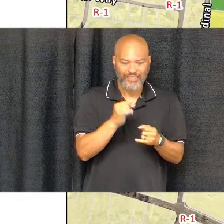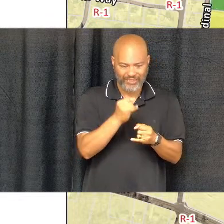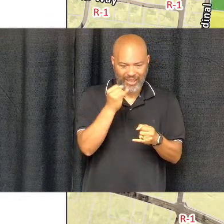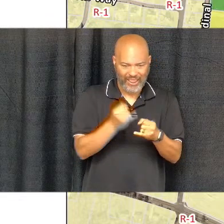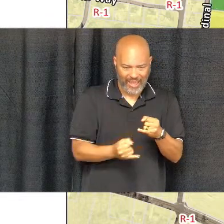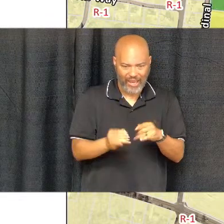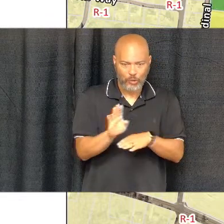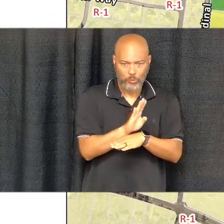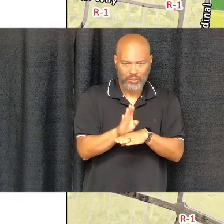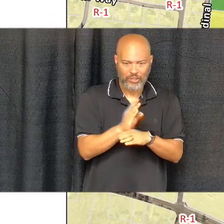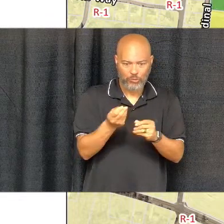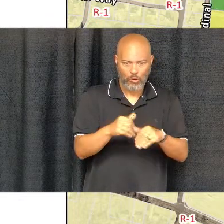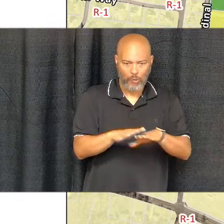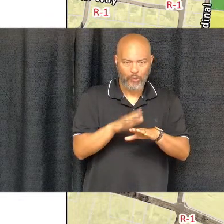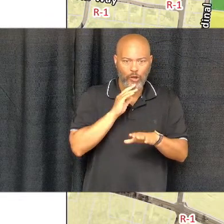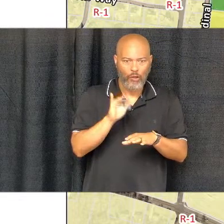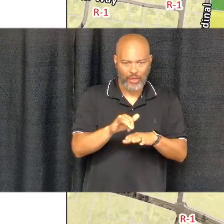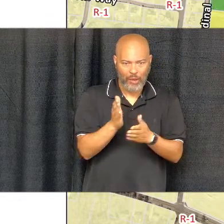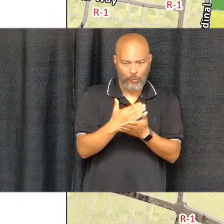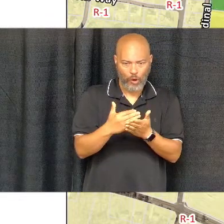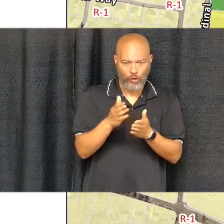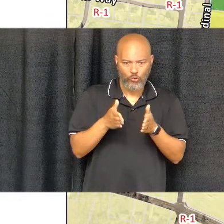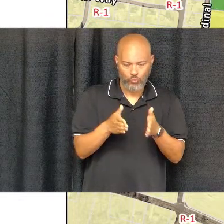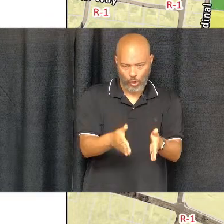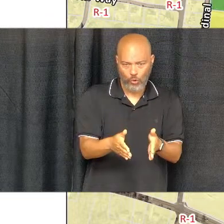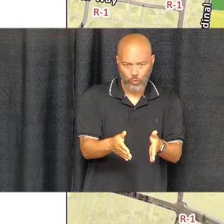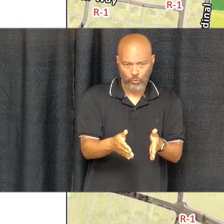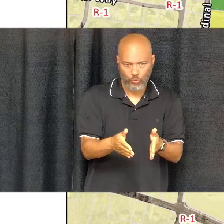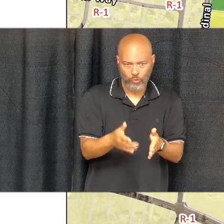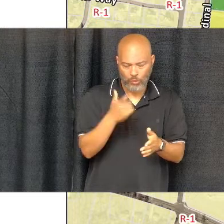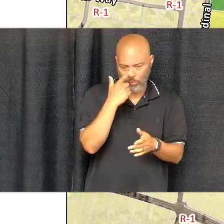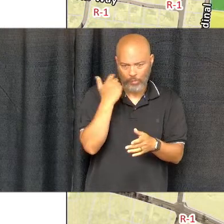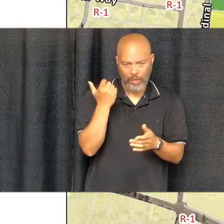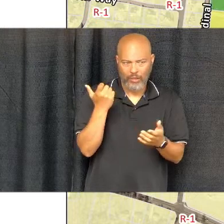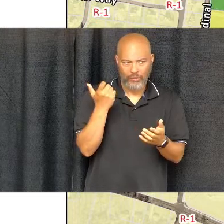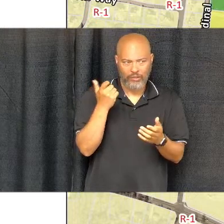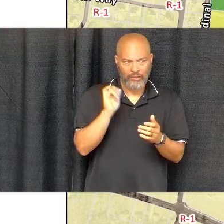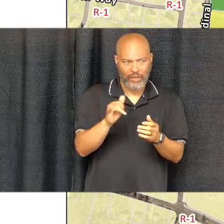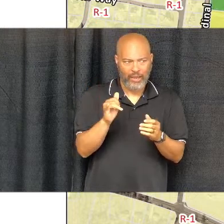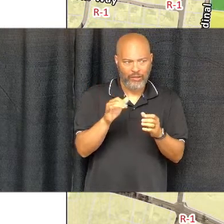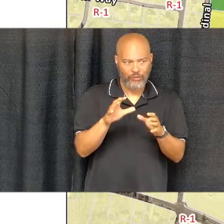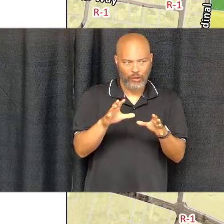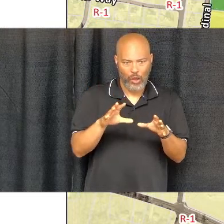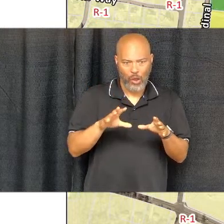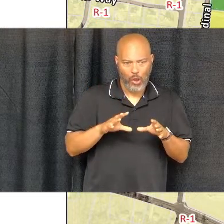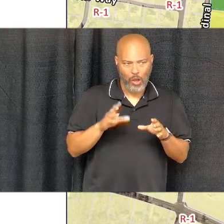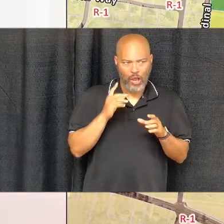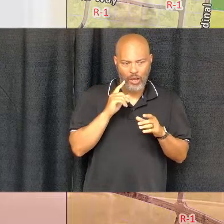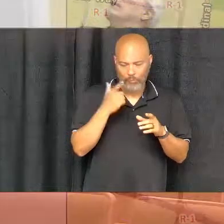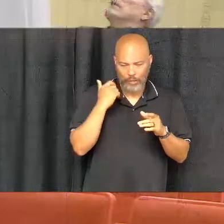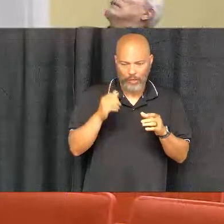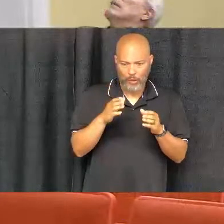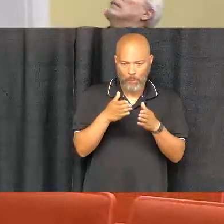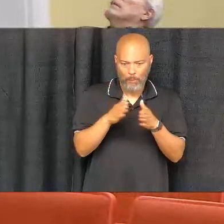commercial property you'll have on that side of the road, just due to the fact that it's publicly owned just beyond that.